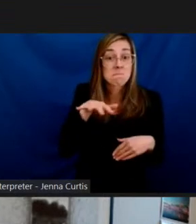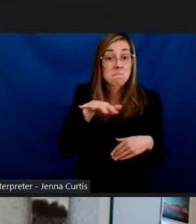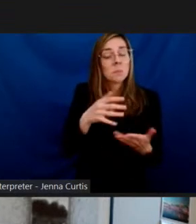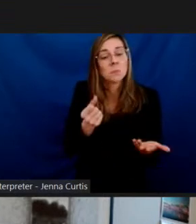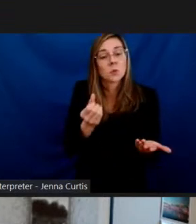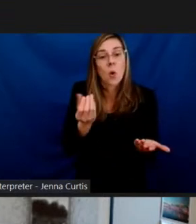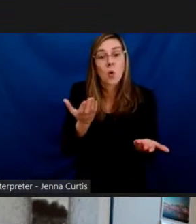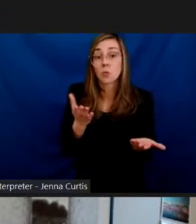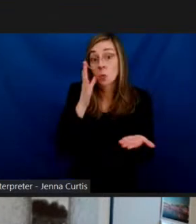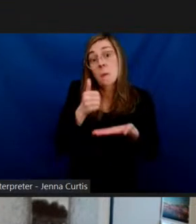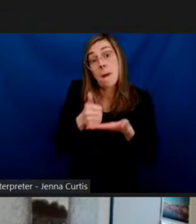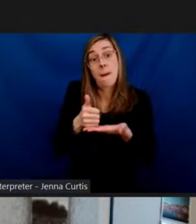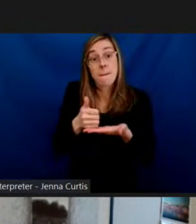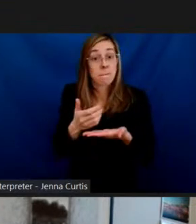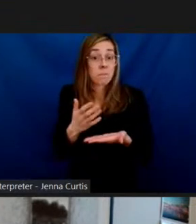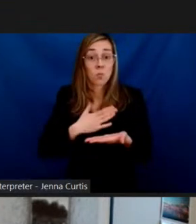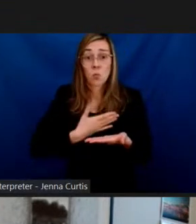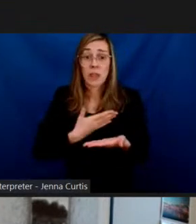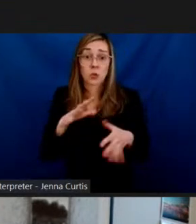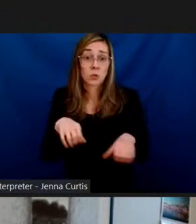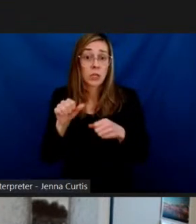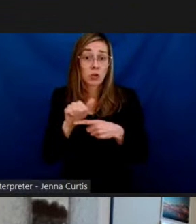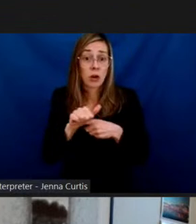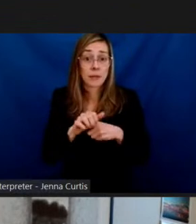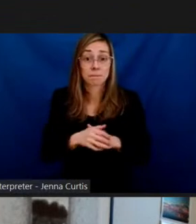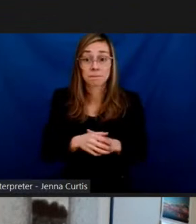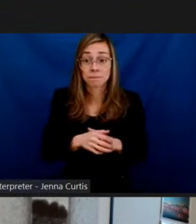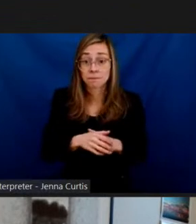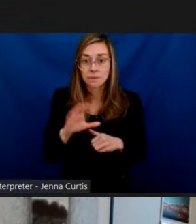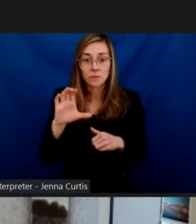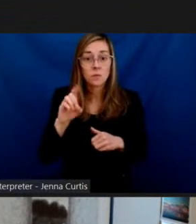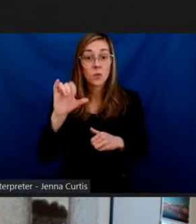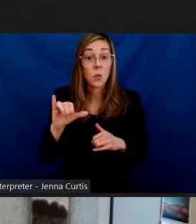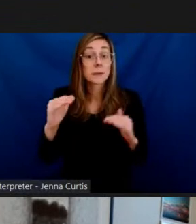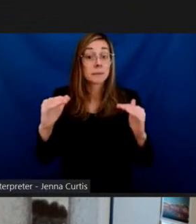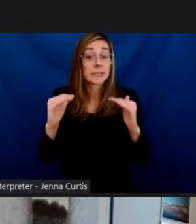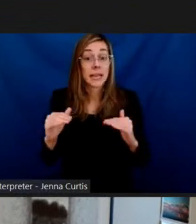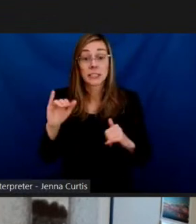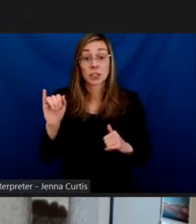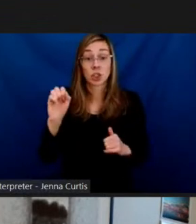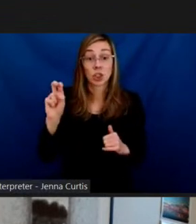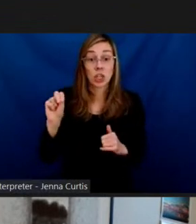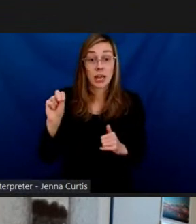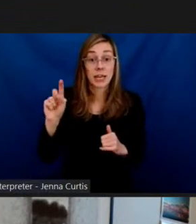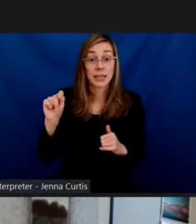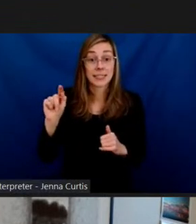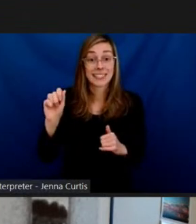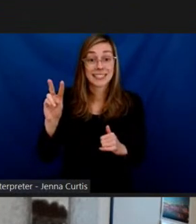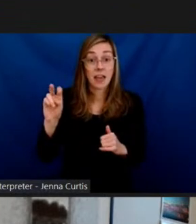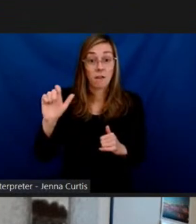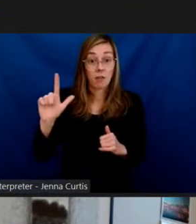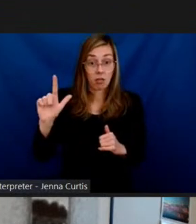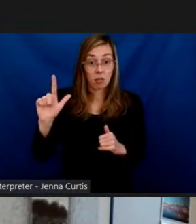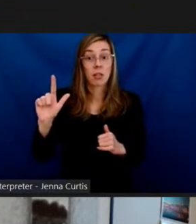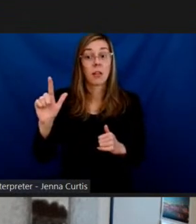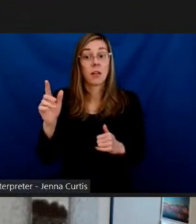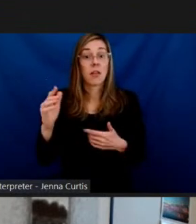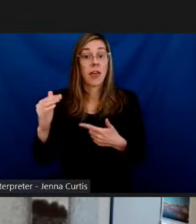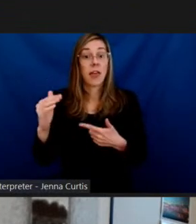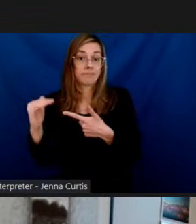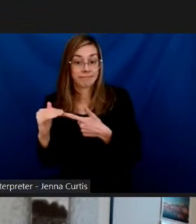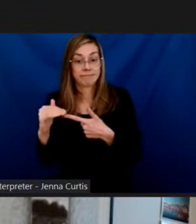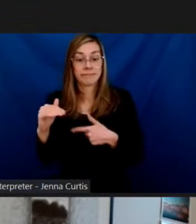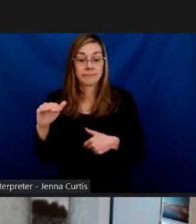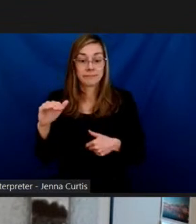Thank you for that. And thank you for that question, Glenna. Let's move on to Jen Tavel, and then we'll queue up Tim McCormick afterwards. Jen, can you unmute